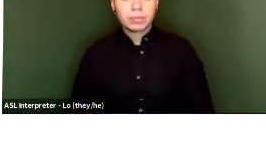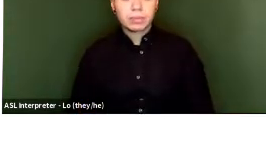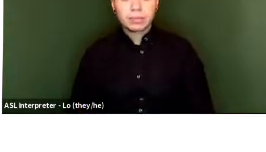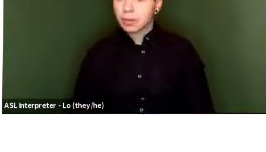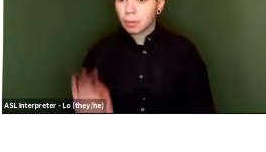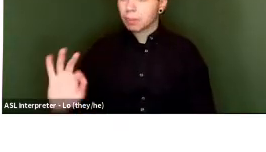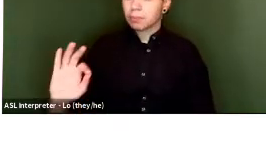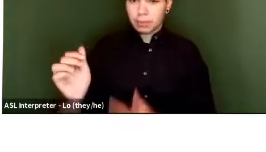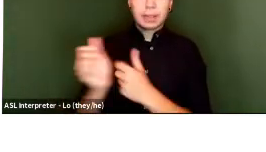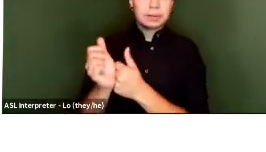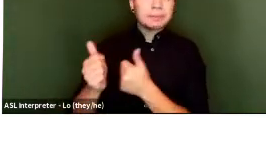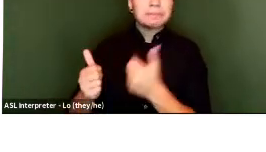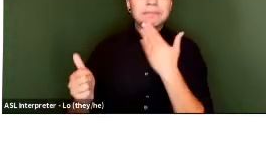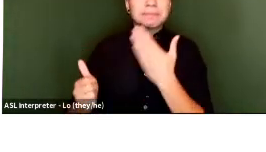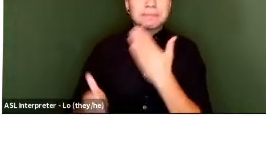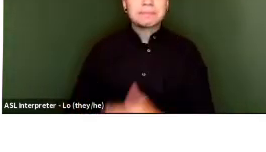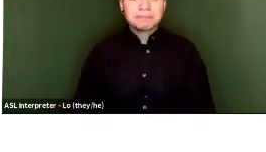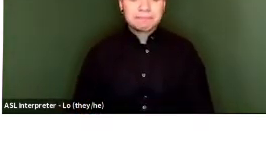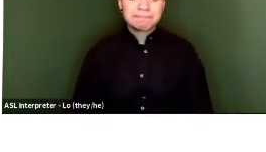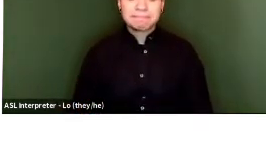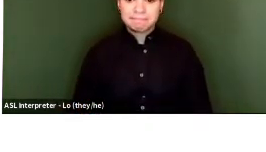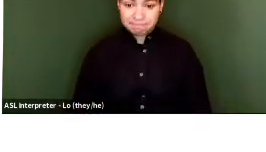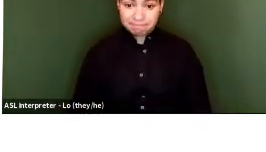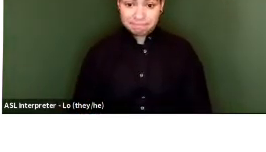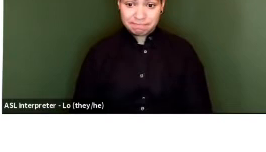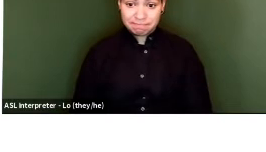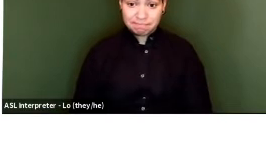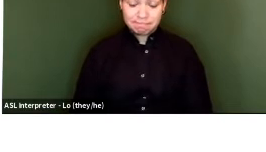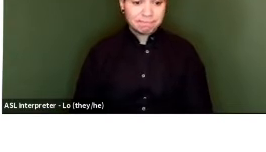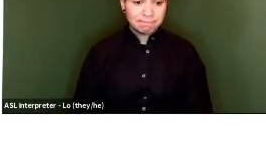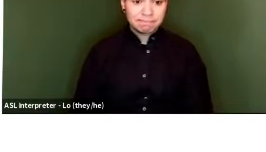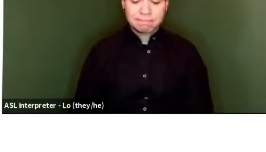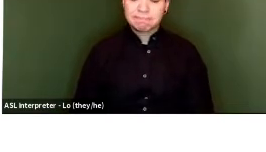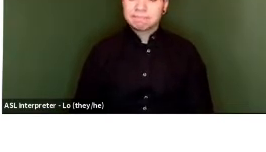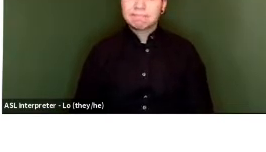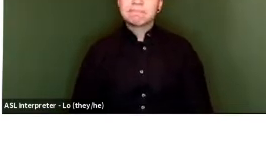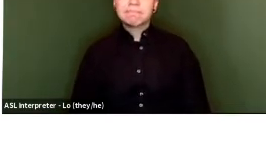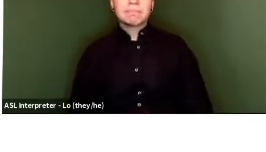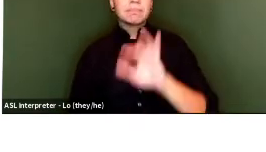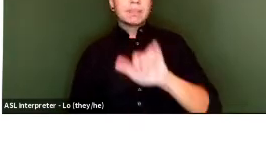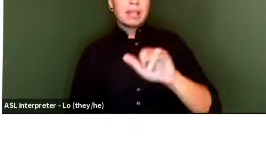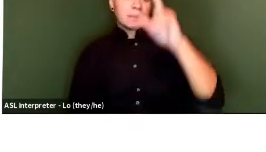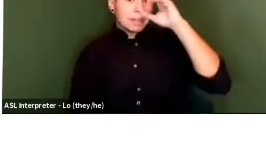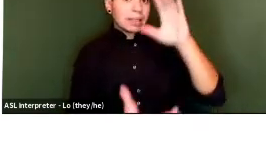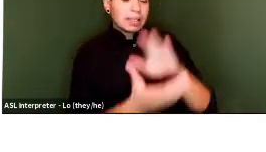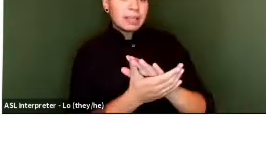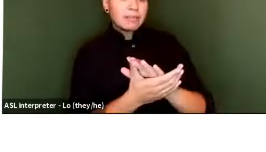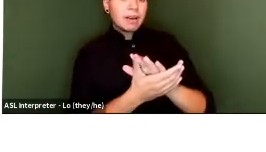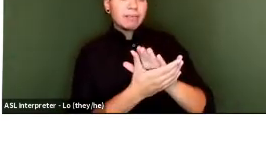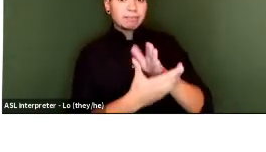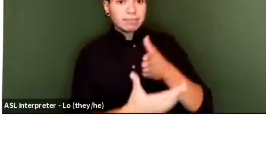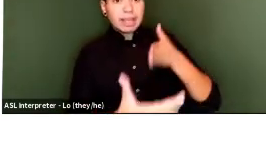Thank you. So, of course, the ideology of anti-Blackness helped